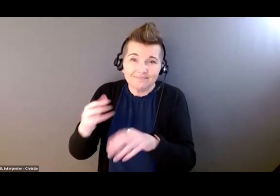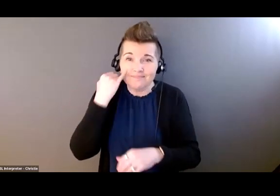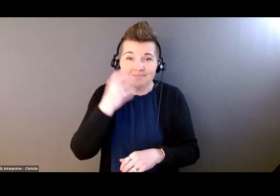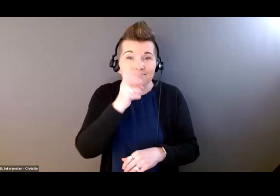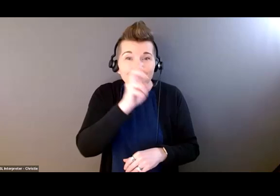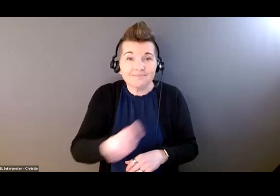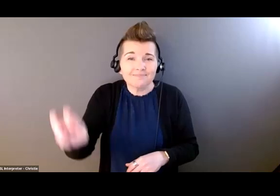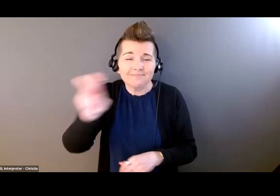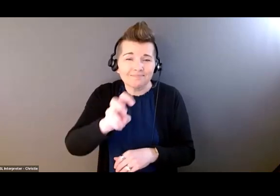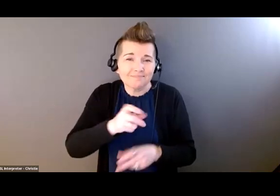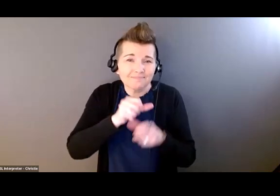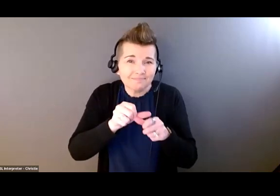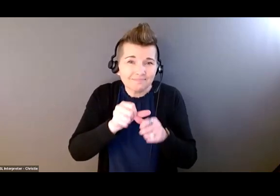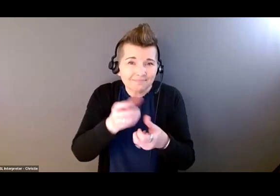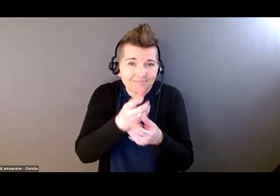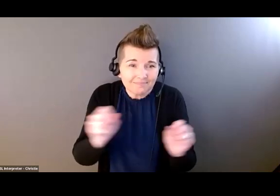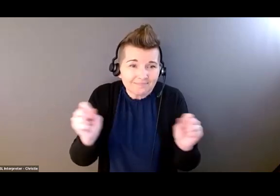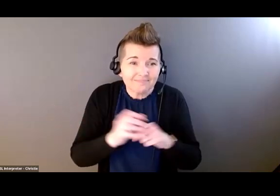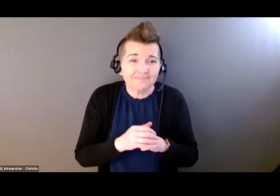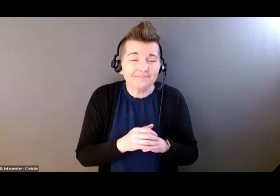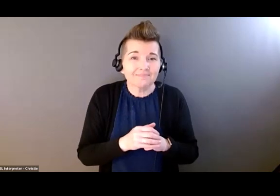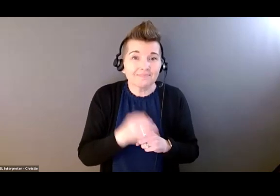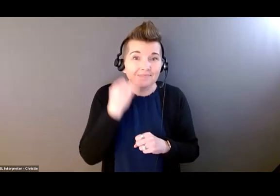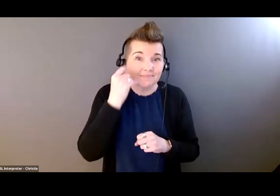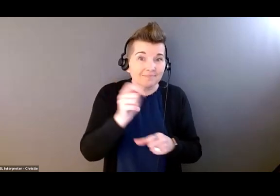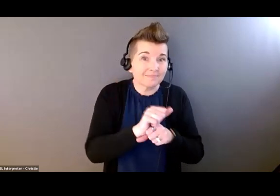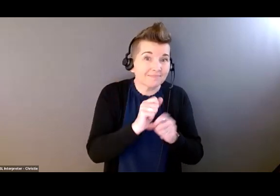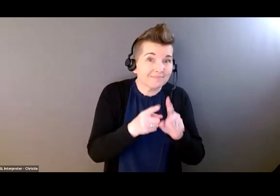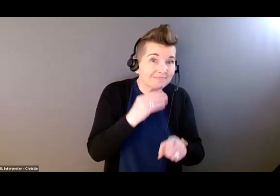And that concludes our webinar today. Thank you, everyone.